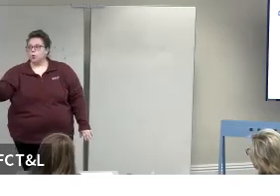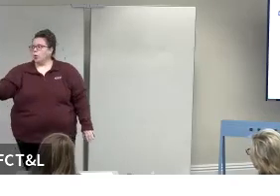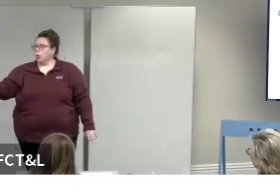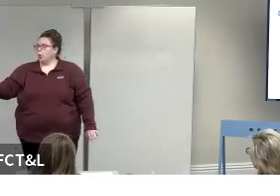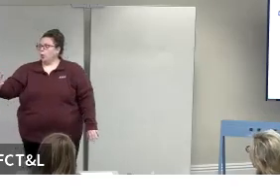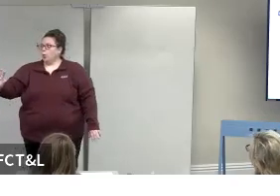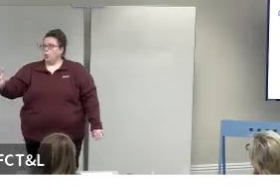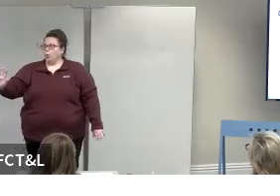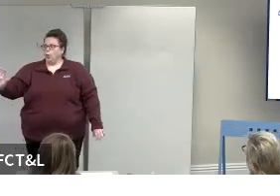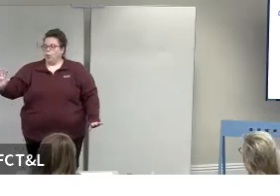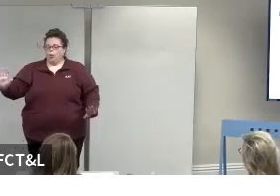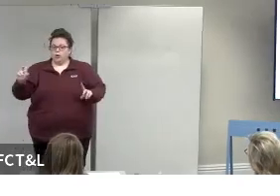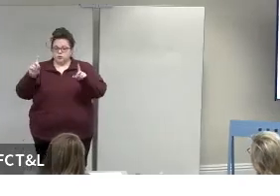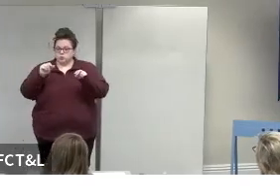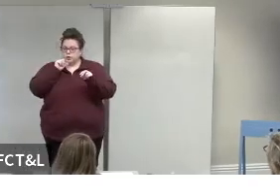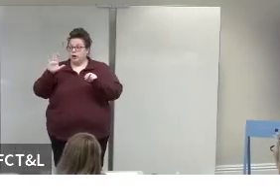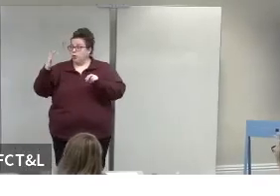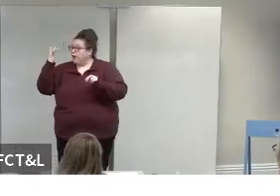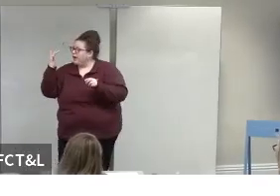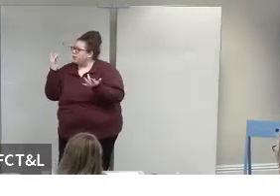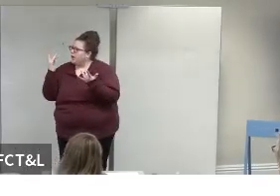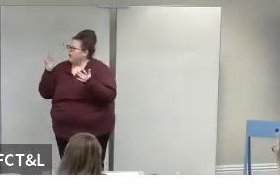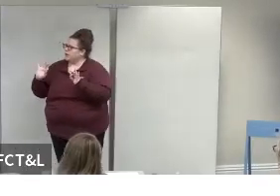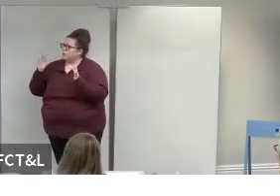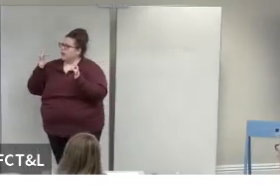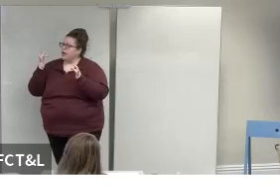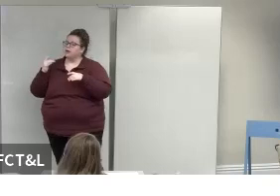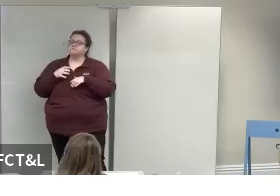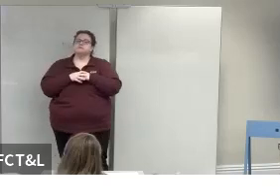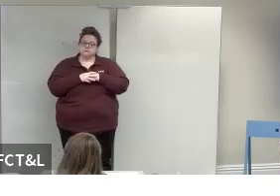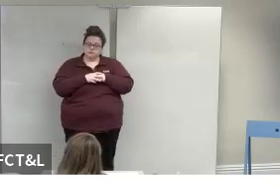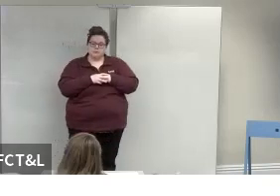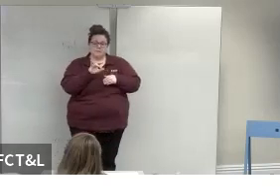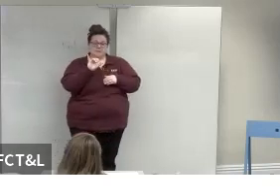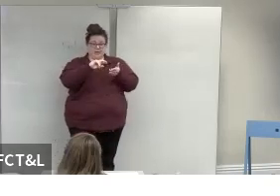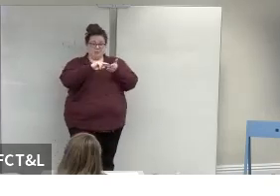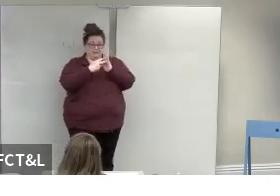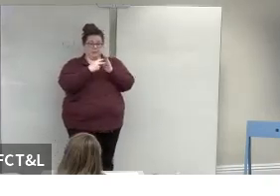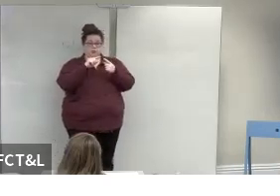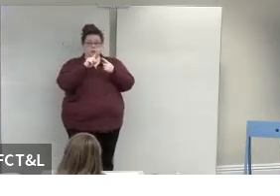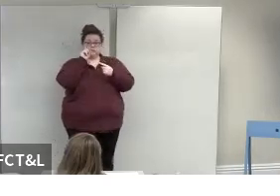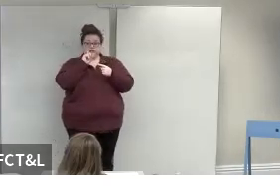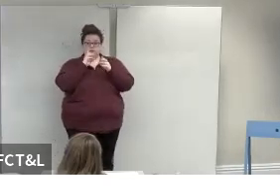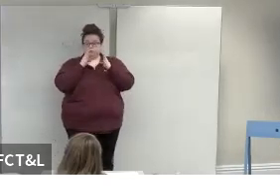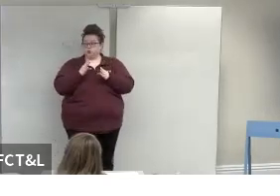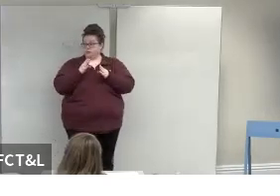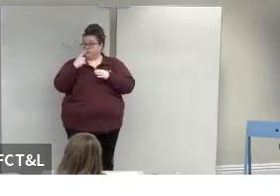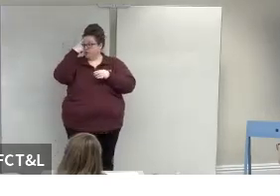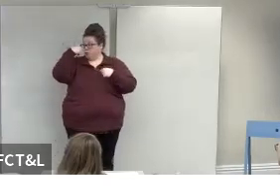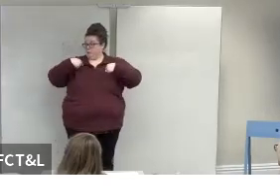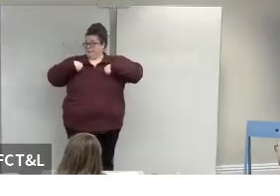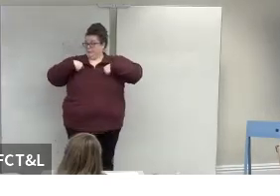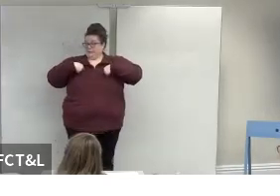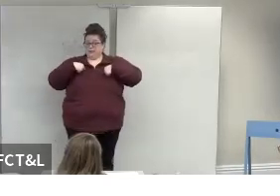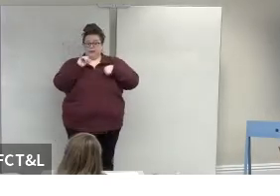later. Well, that's just a trigger for me. It's just a hot button. And the reason why is because for a